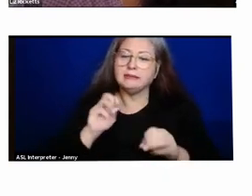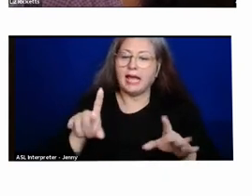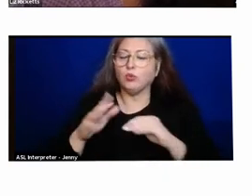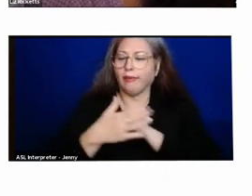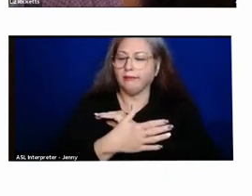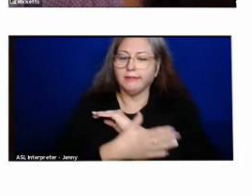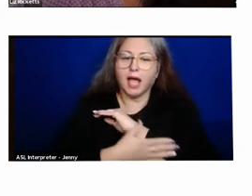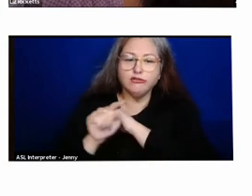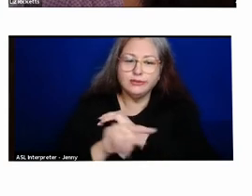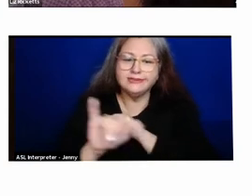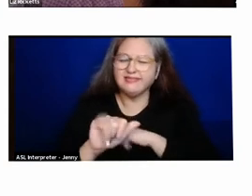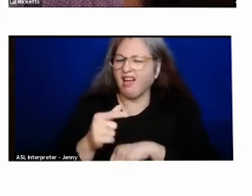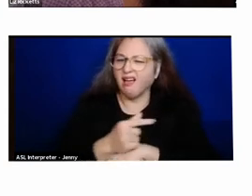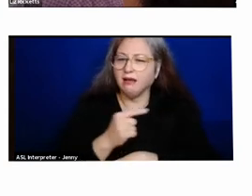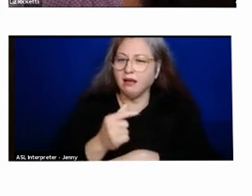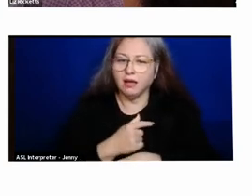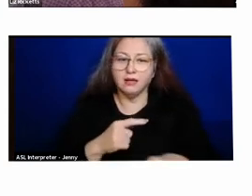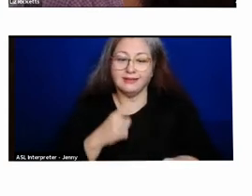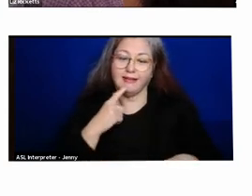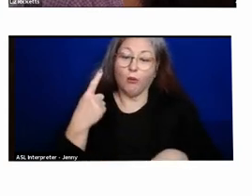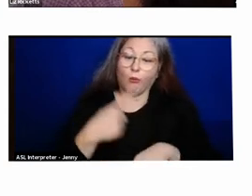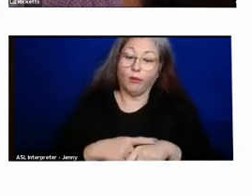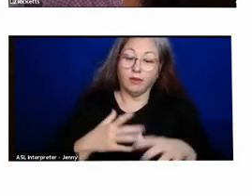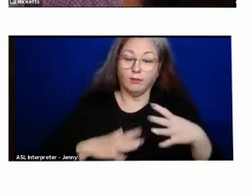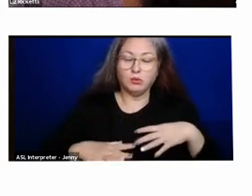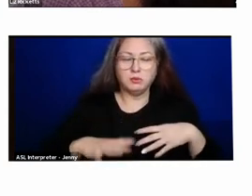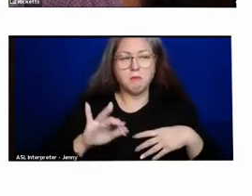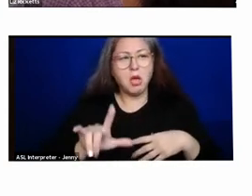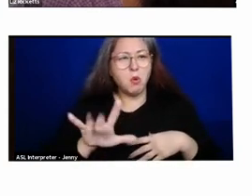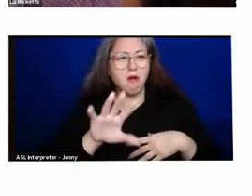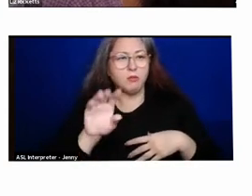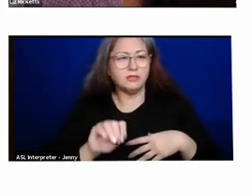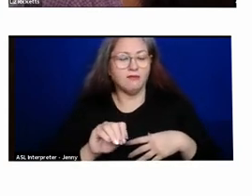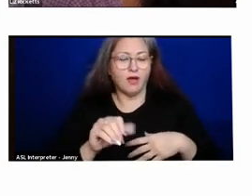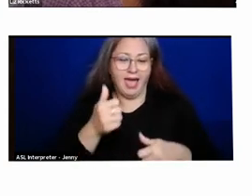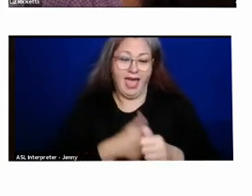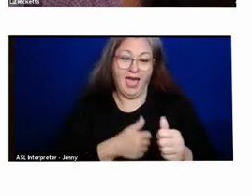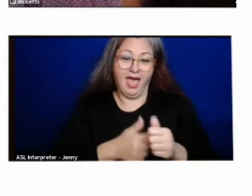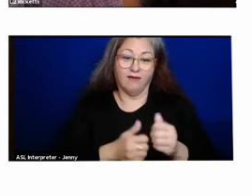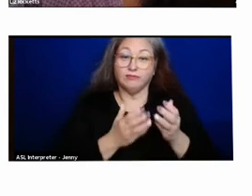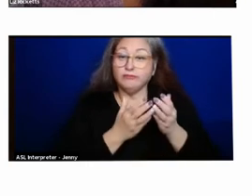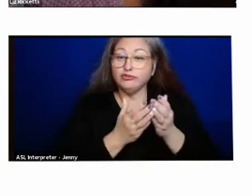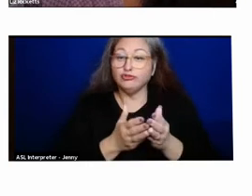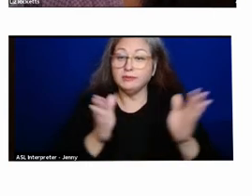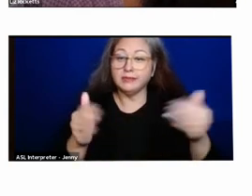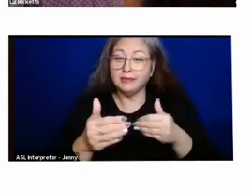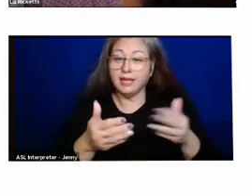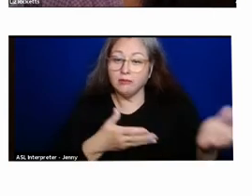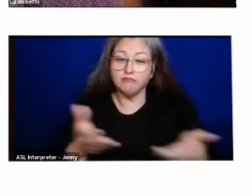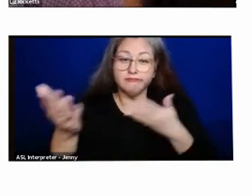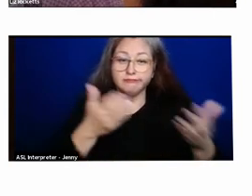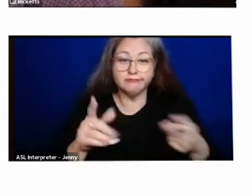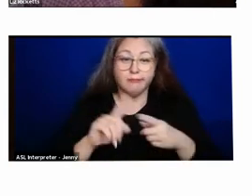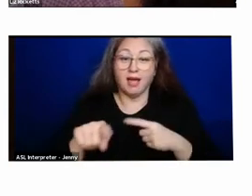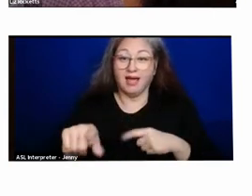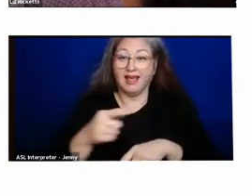Ghana. Single-use t-shirts make up around 25% of every shipping container that enters Consumato, and no one in